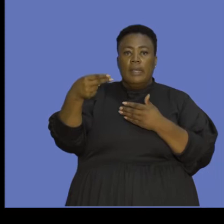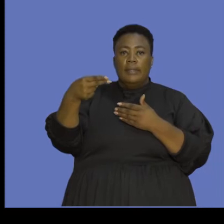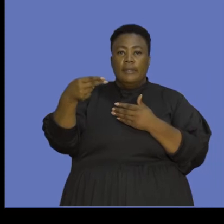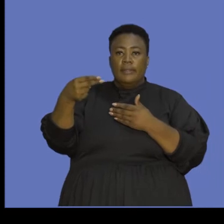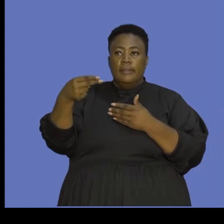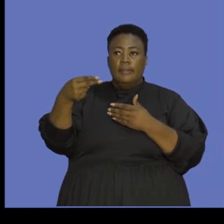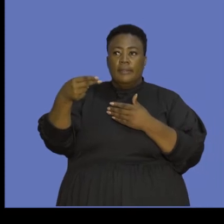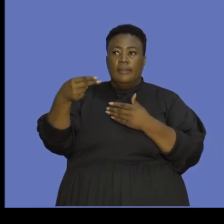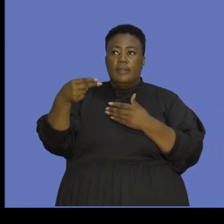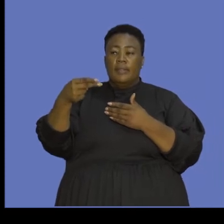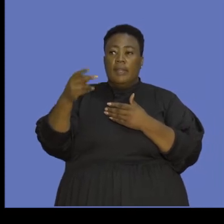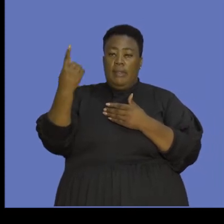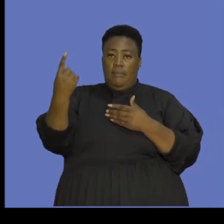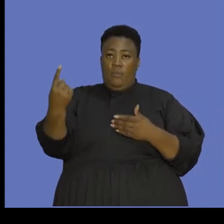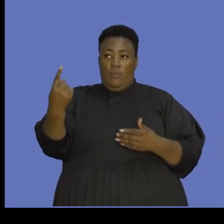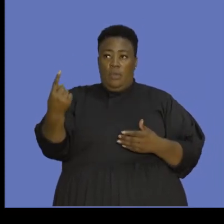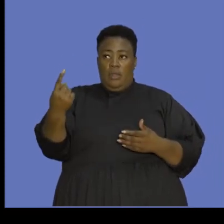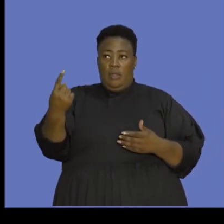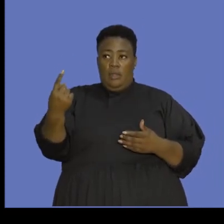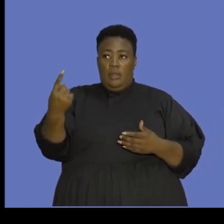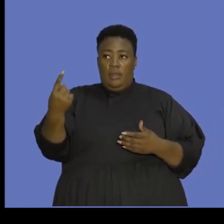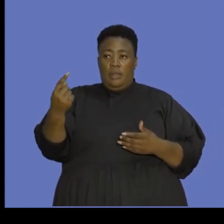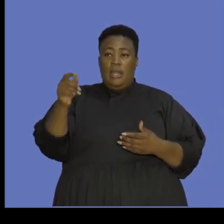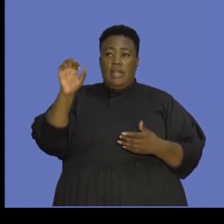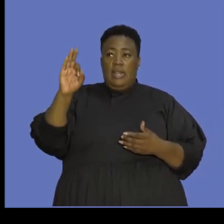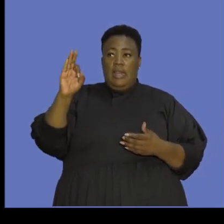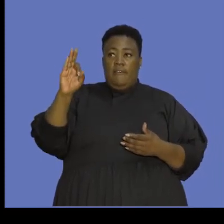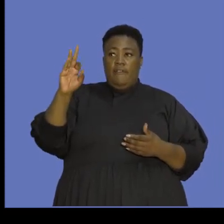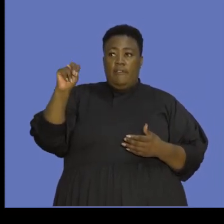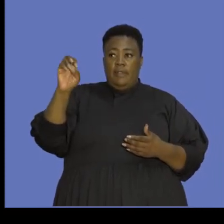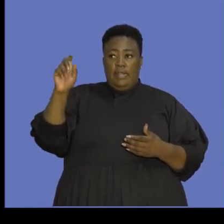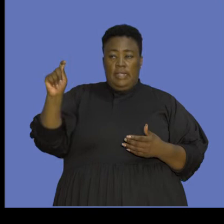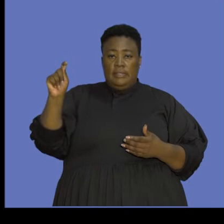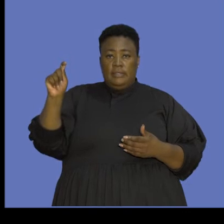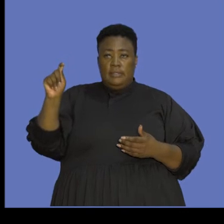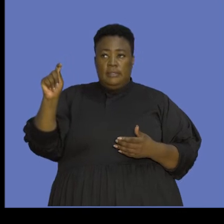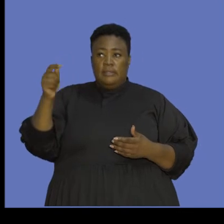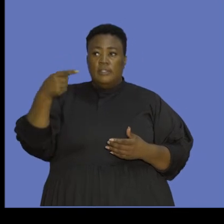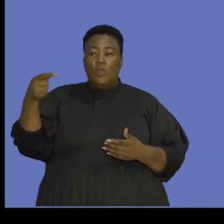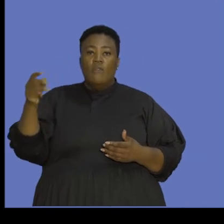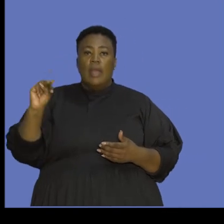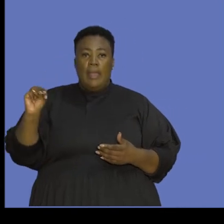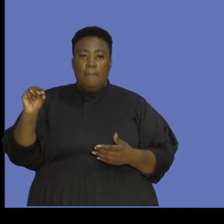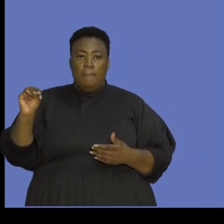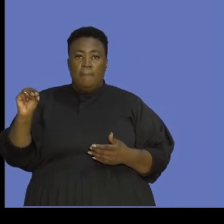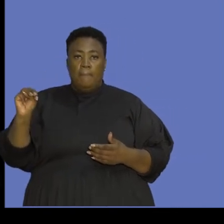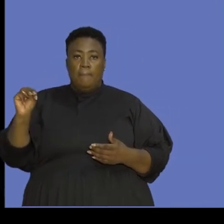I put in my constant, and I have F net over m.